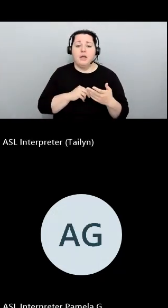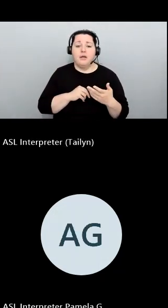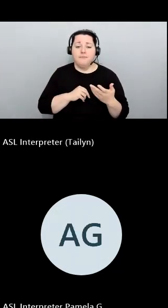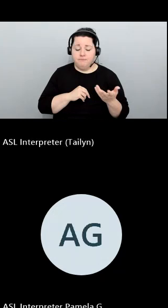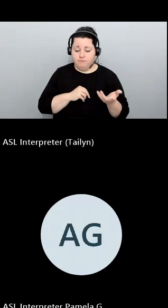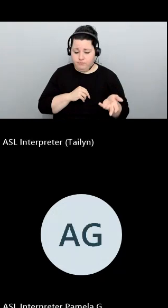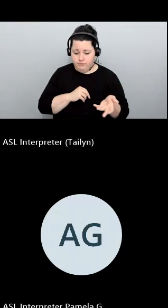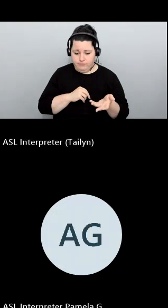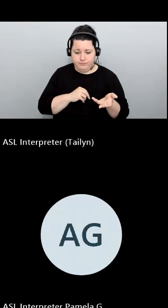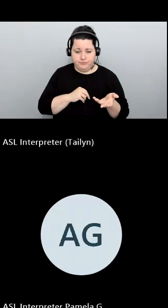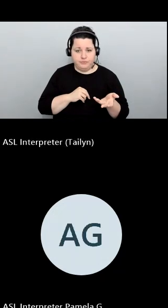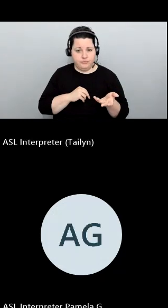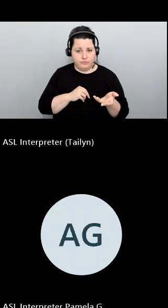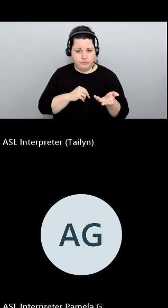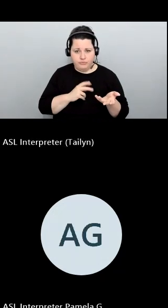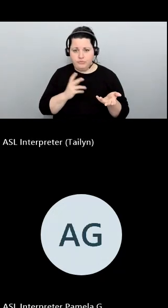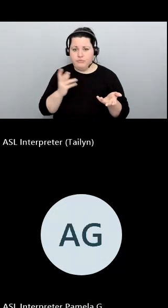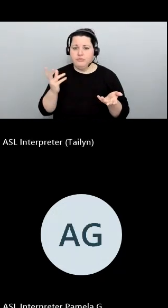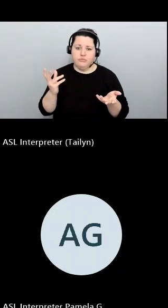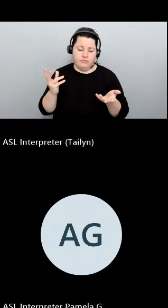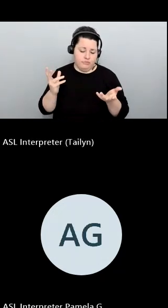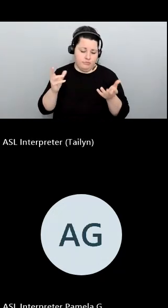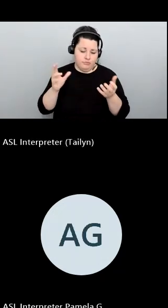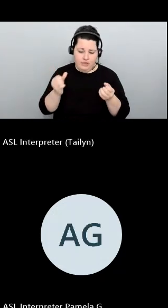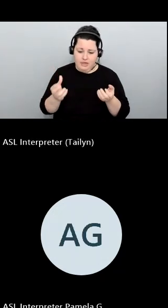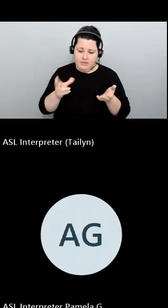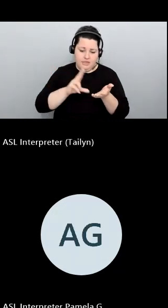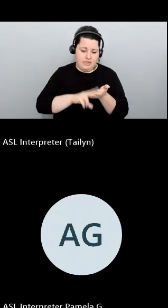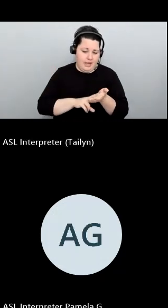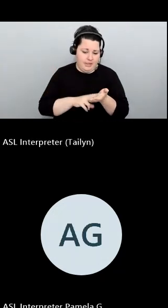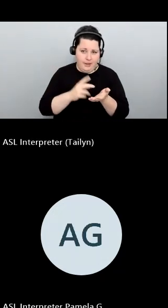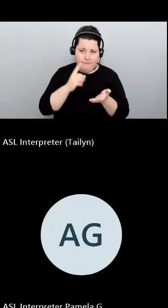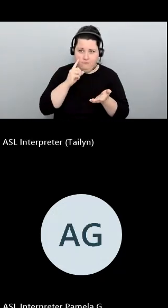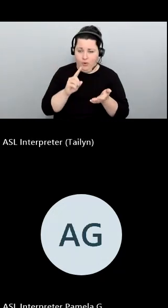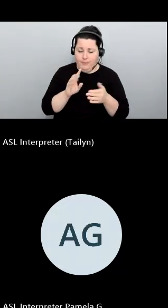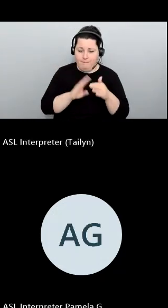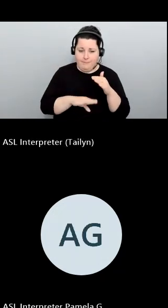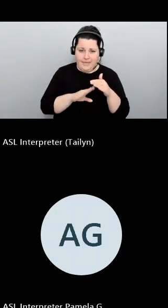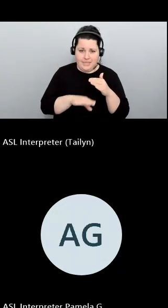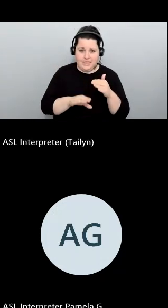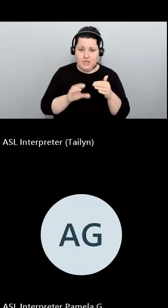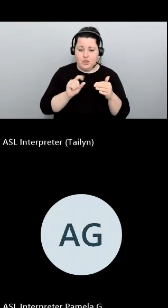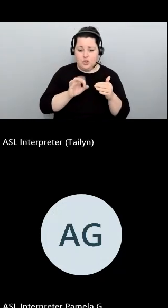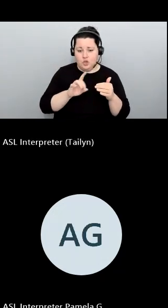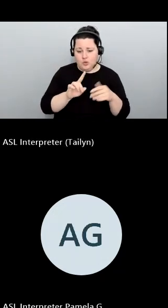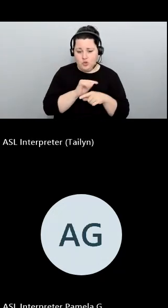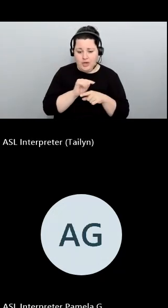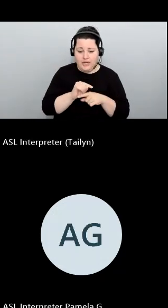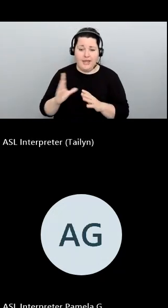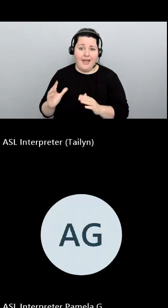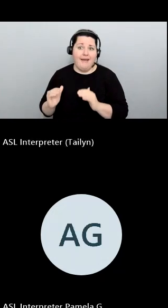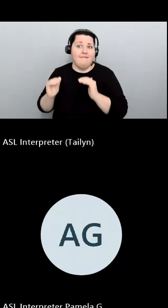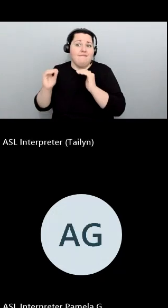There's a way to sign up for basic steward training. There's even advanced steward training.